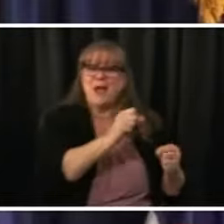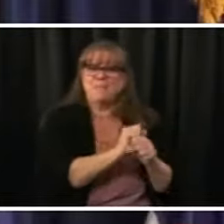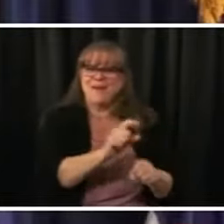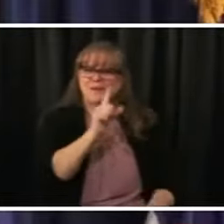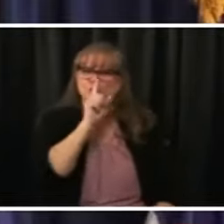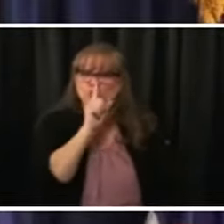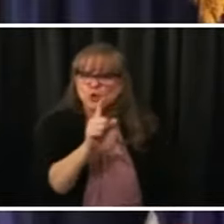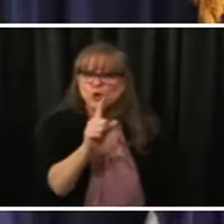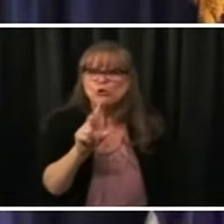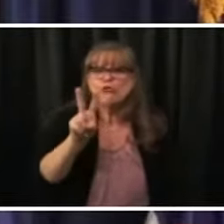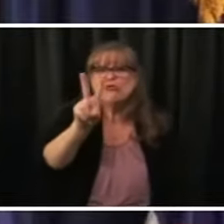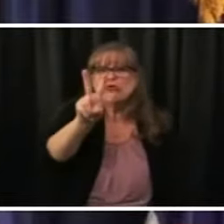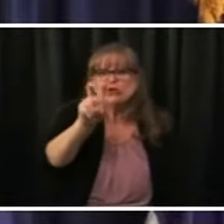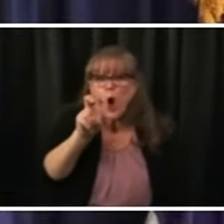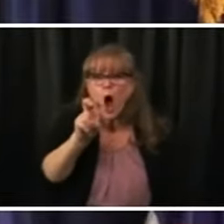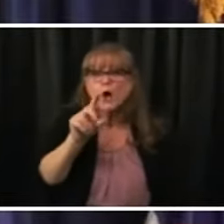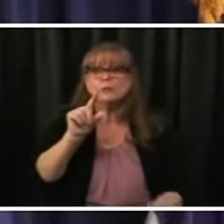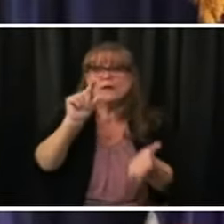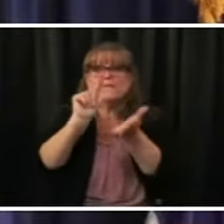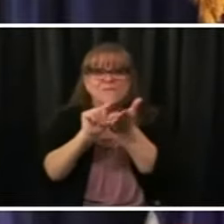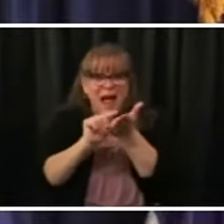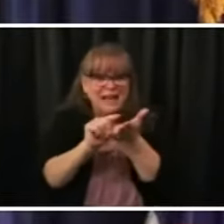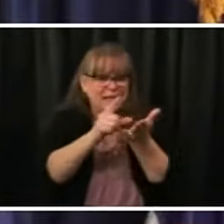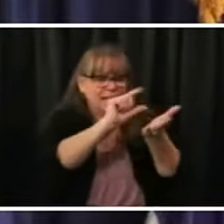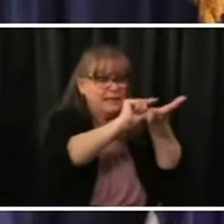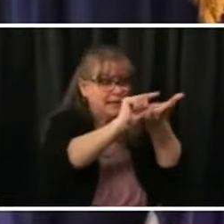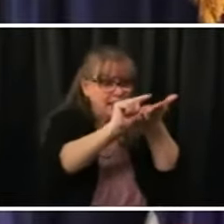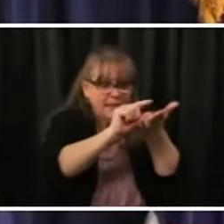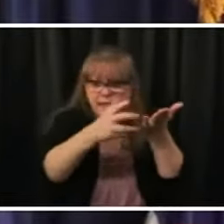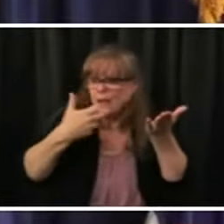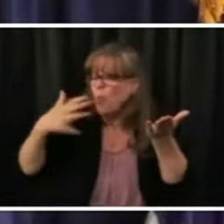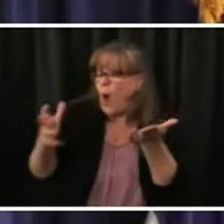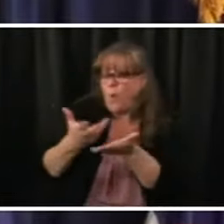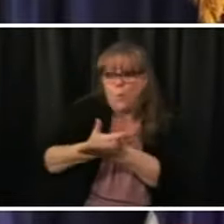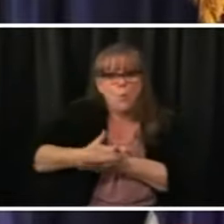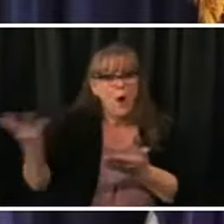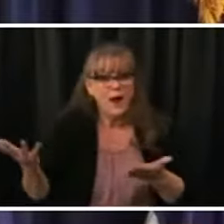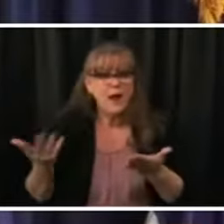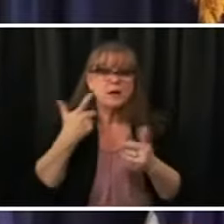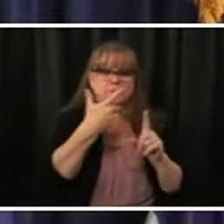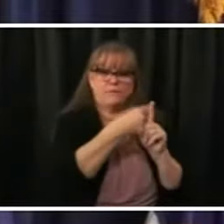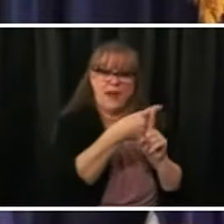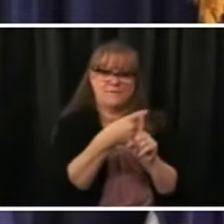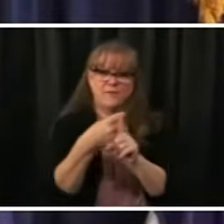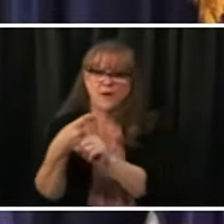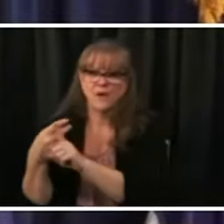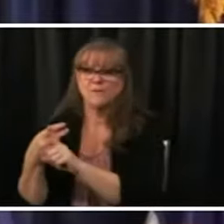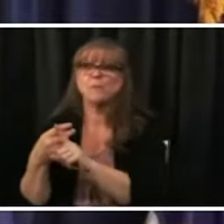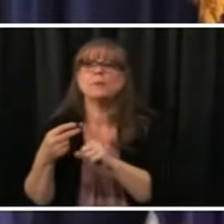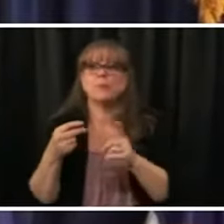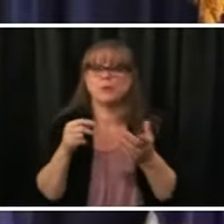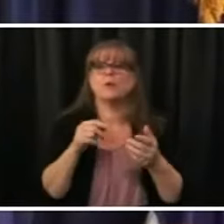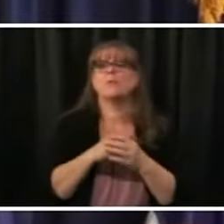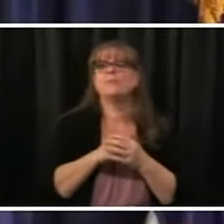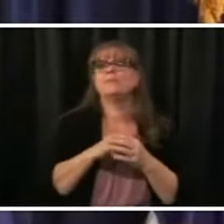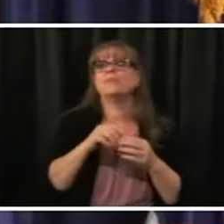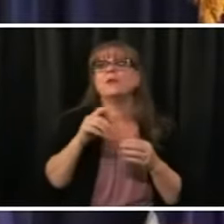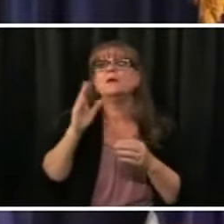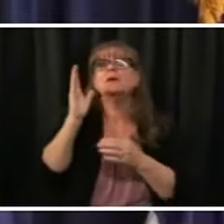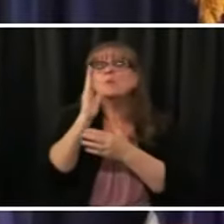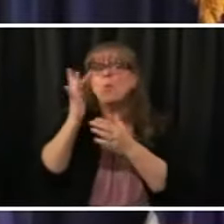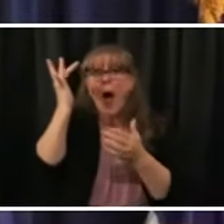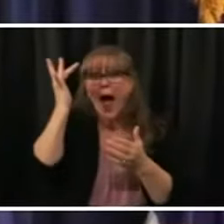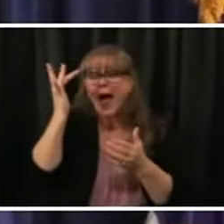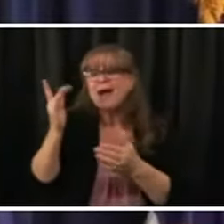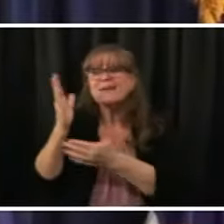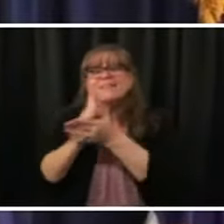not wasted. Why were there 200 extra doses? There were more no-shows for appointments among folks 70 and up than they